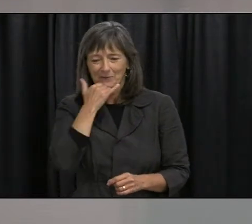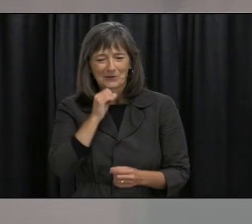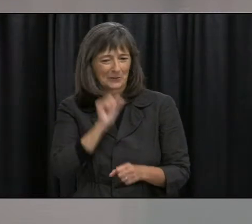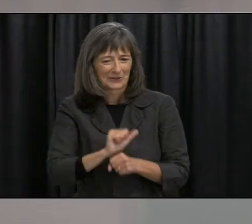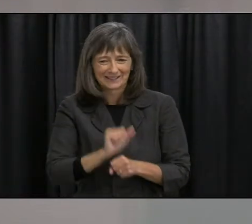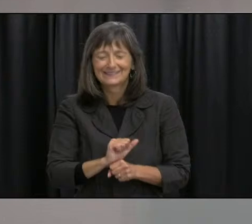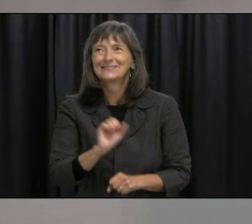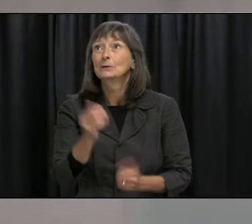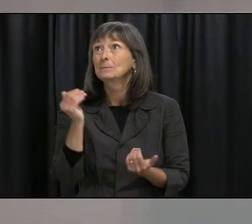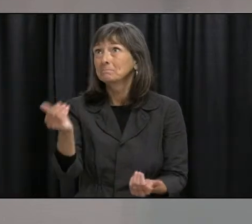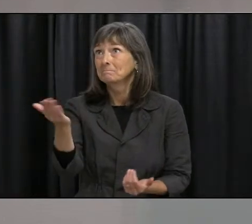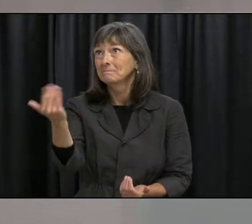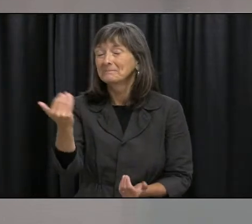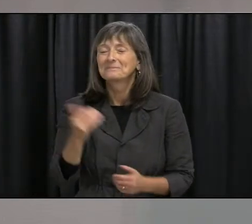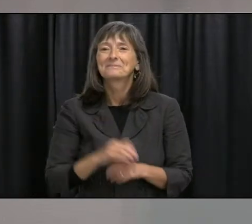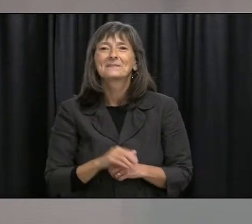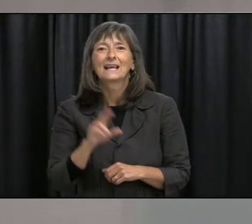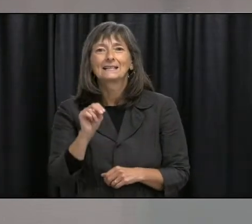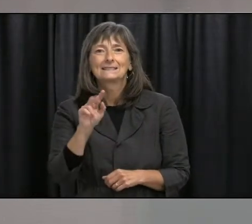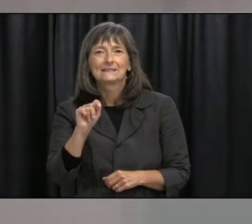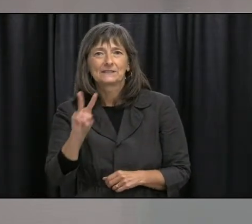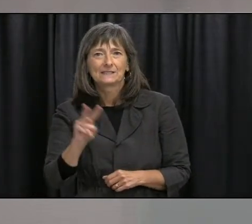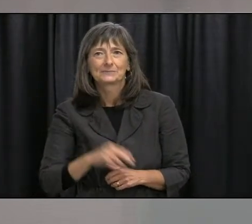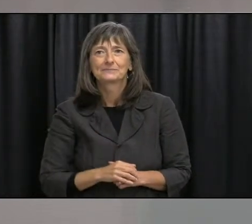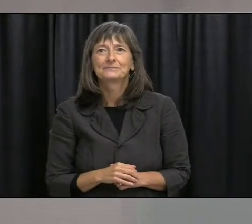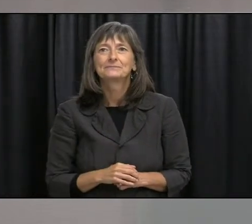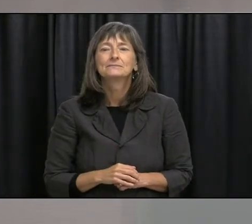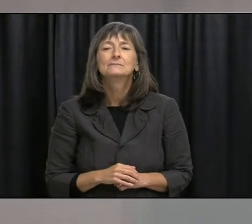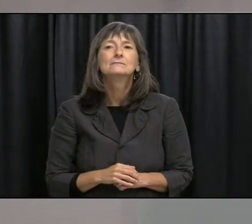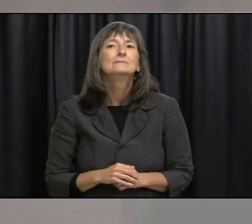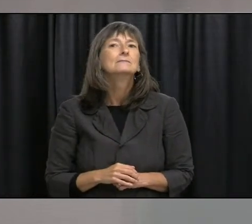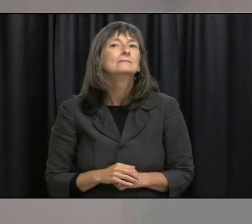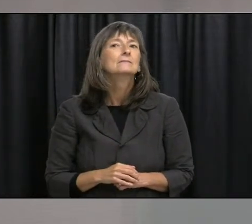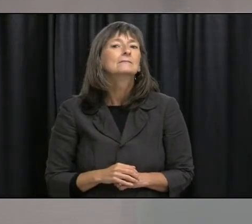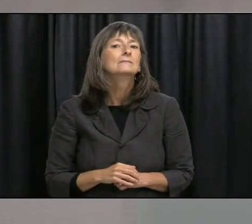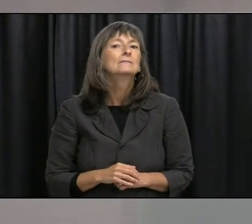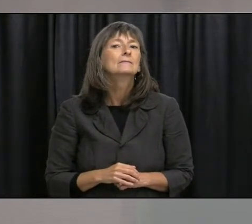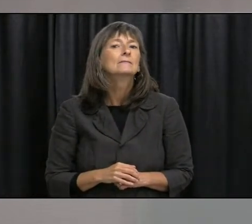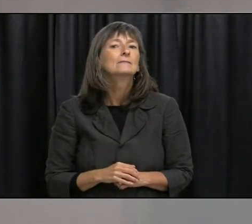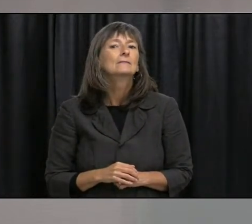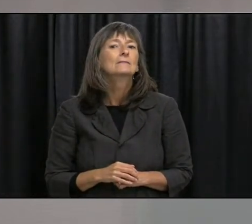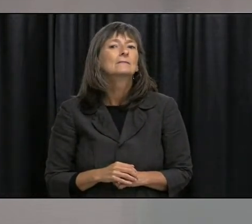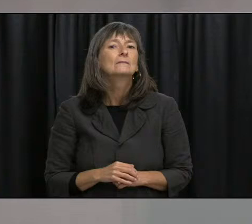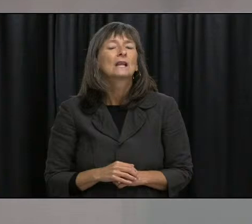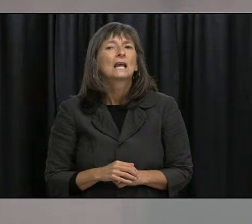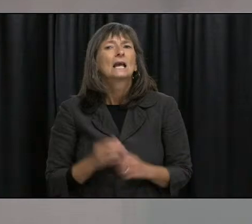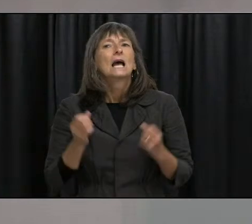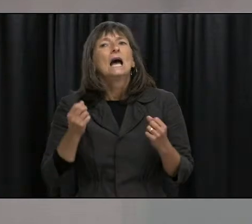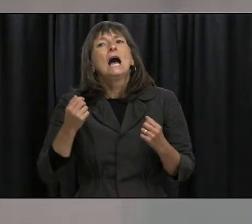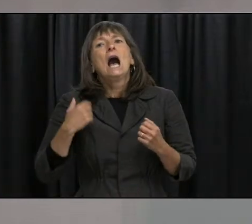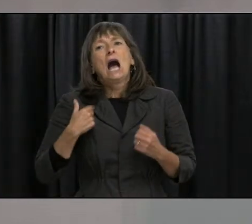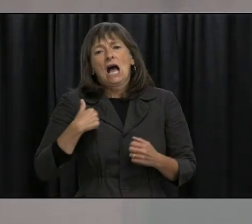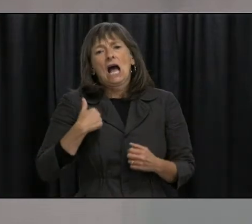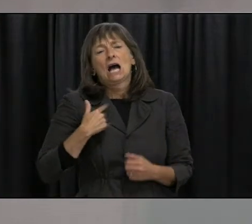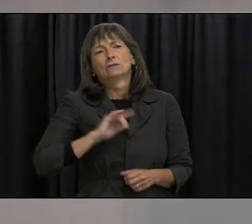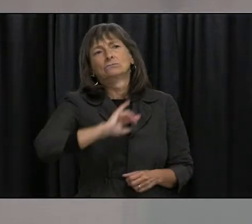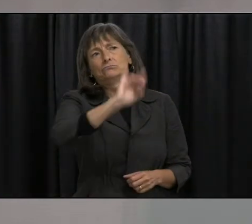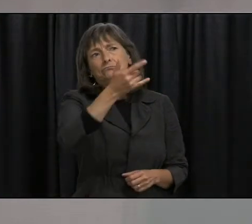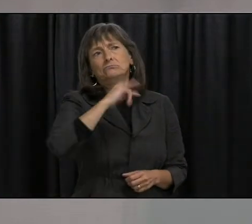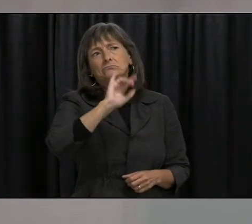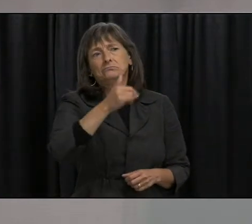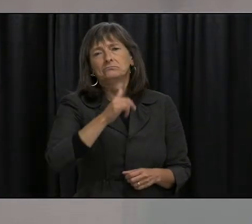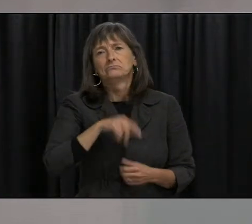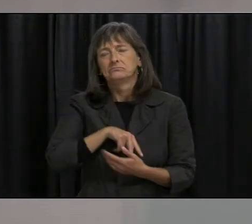ahead. Thank you. Hi, Dr. Fitzgerald. I've been reading along reaction from rotational workers of Newfoundland and Labrador on